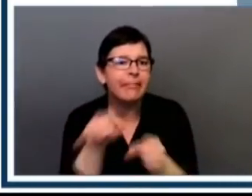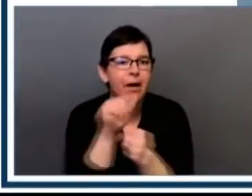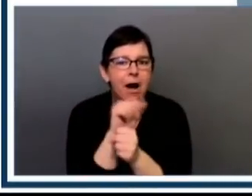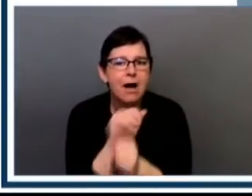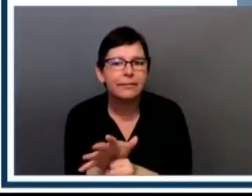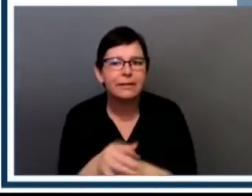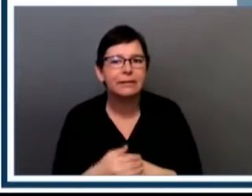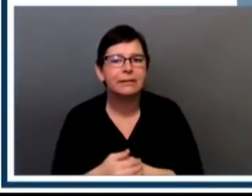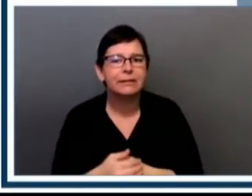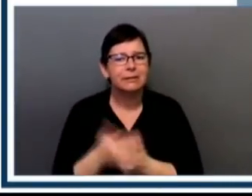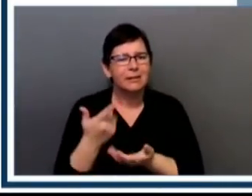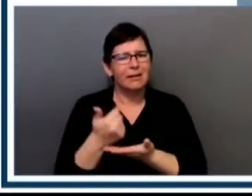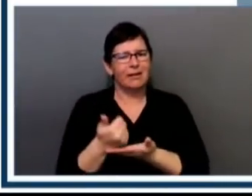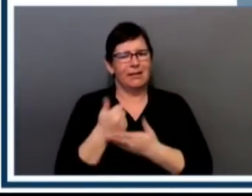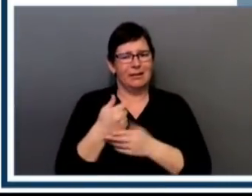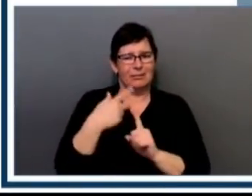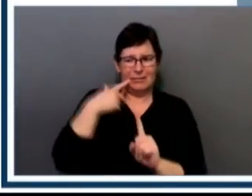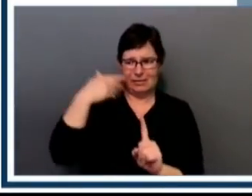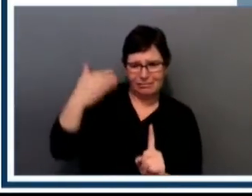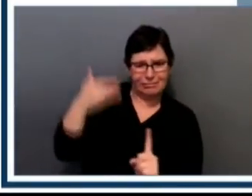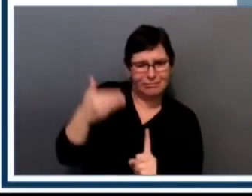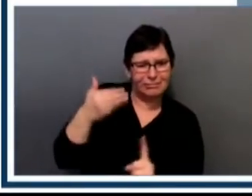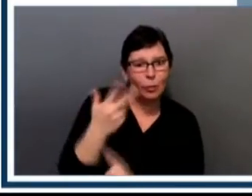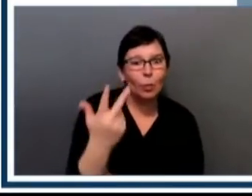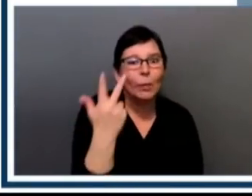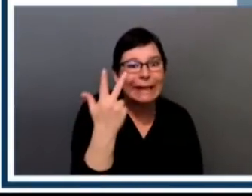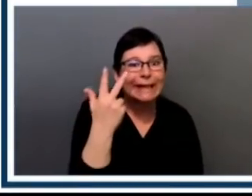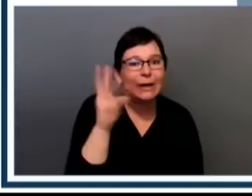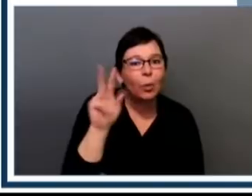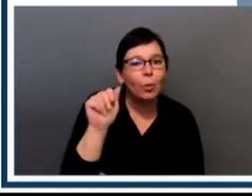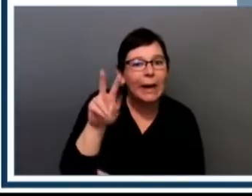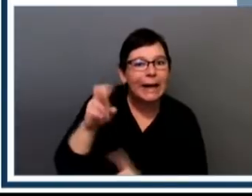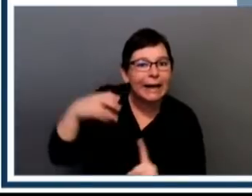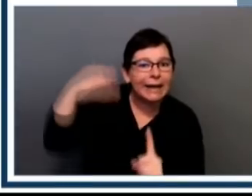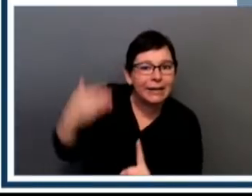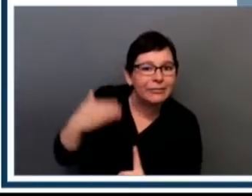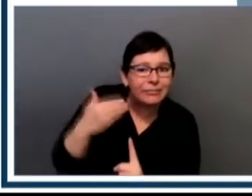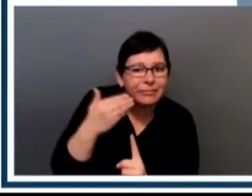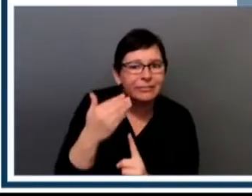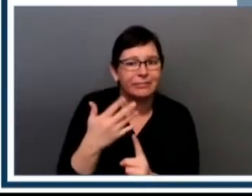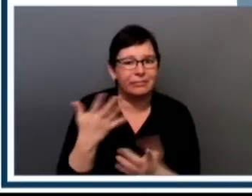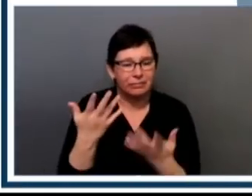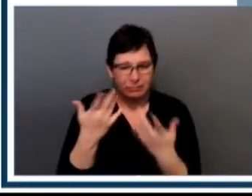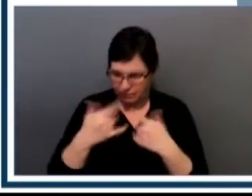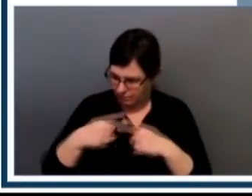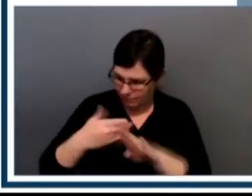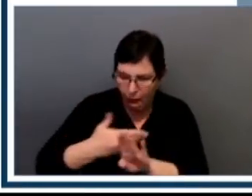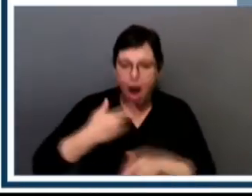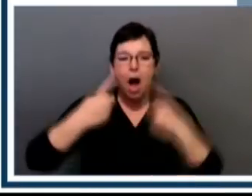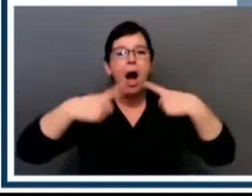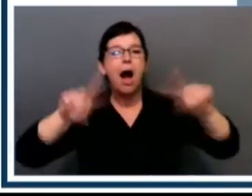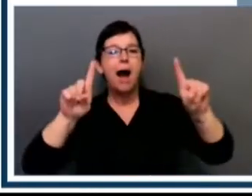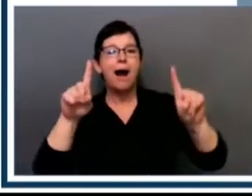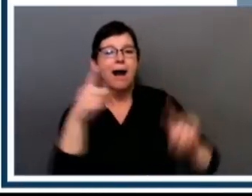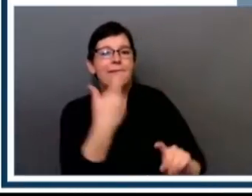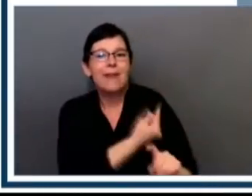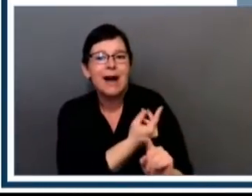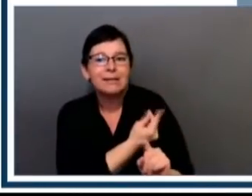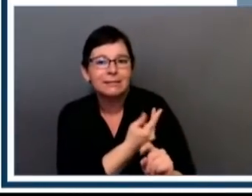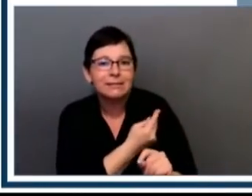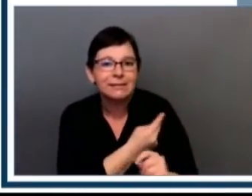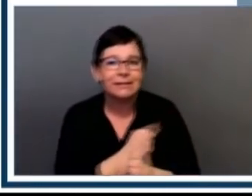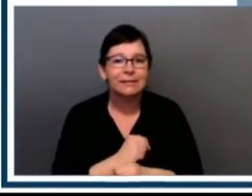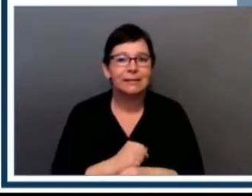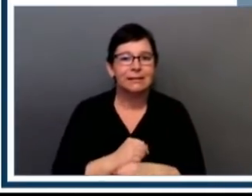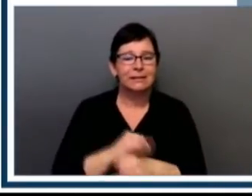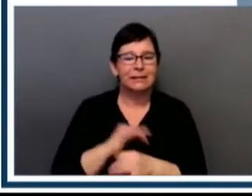Omicron waves. But they were never meant to be a permanent solution. We always knew that they'd be lifted at some point.